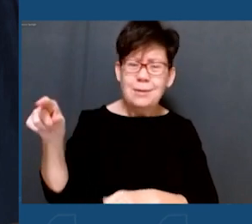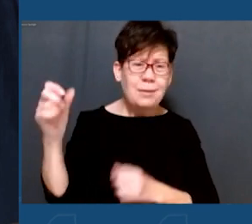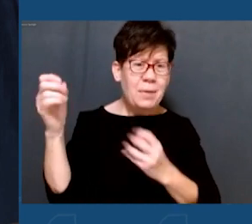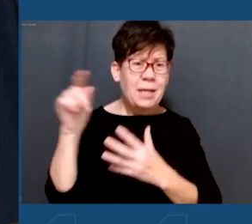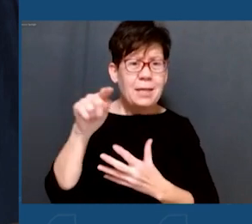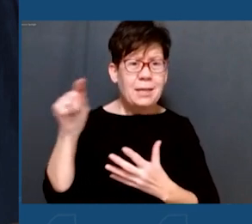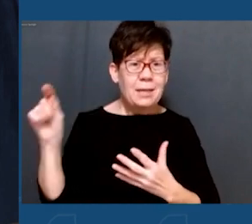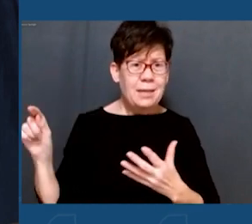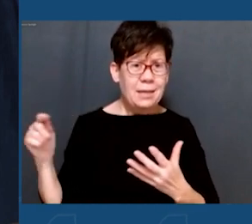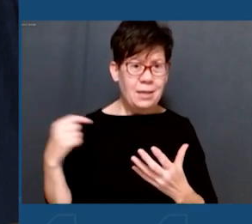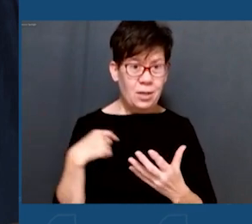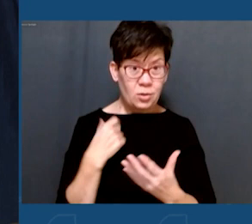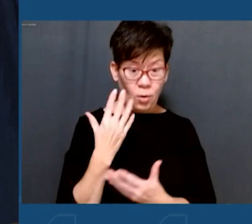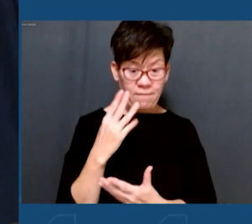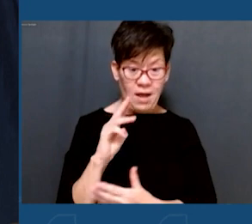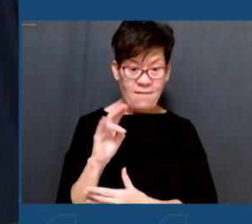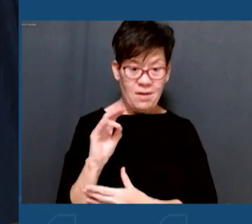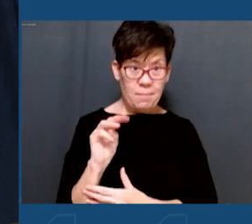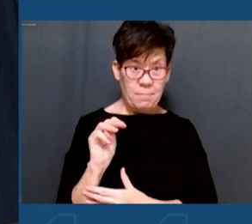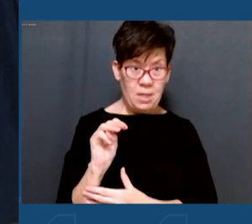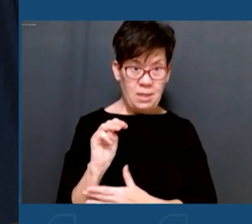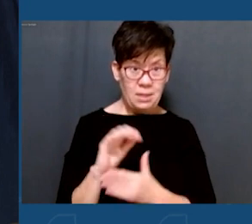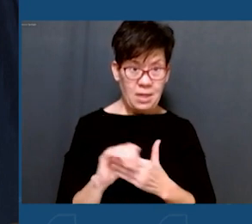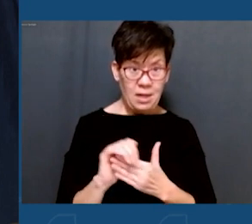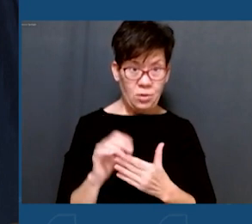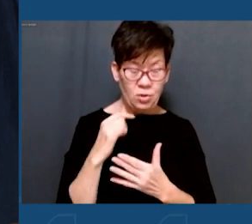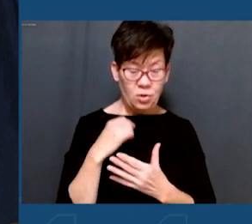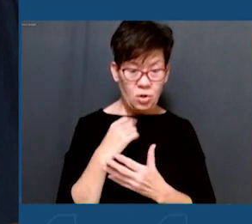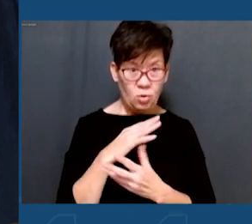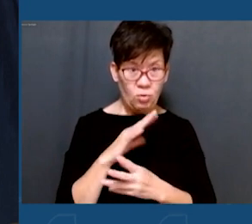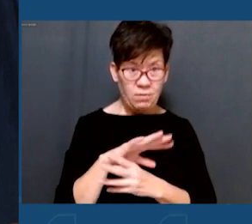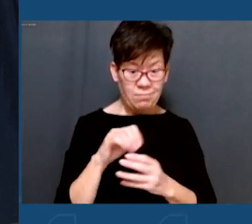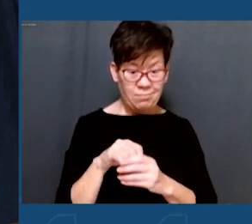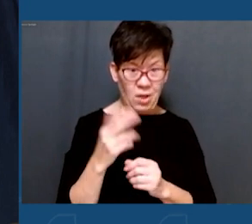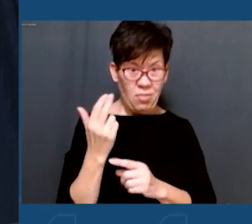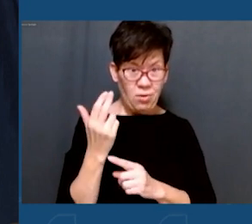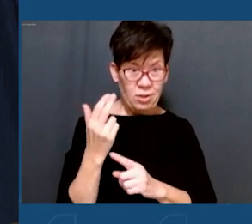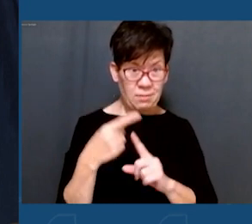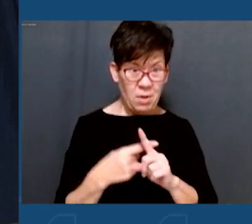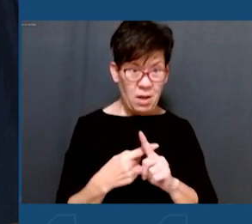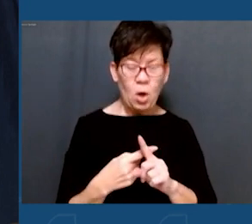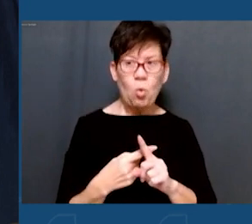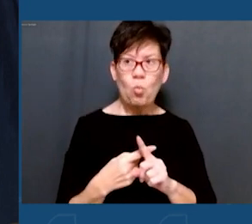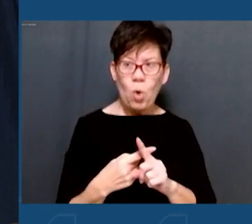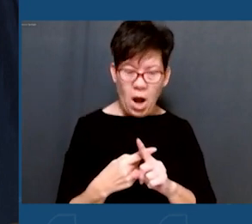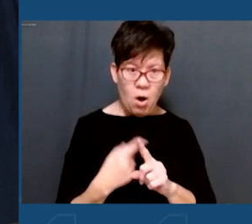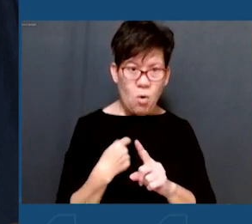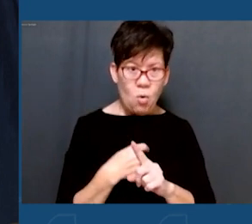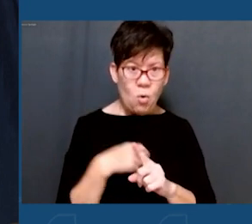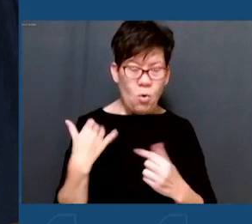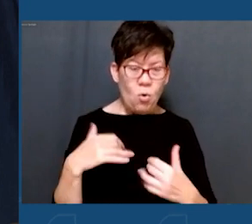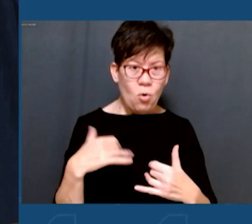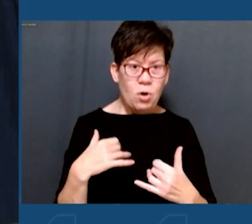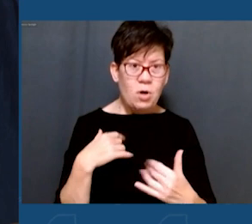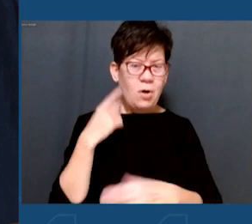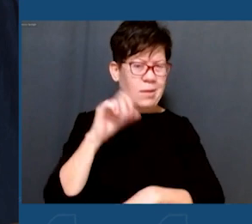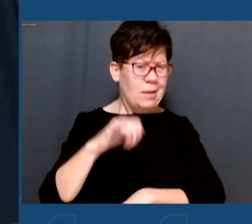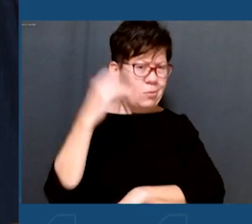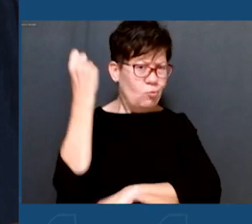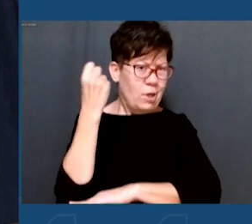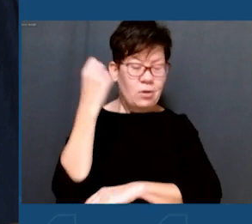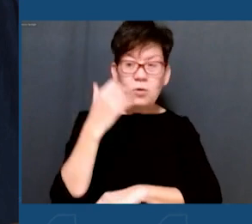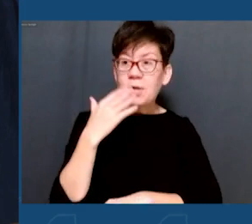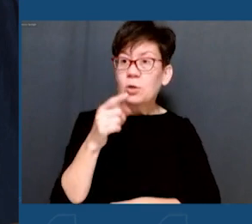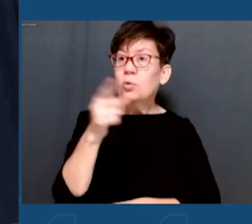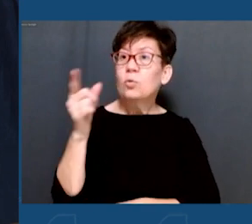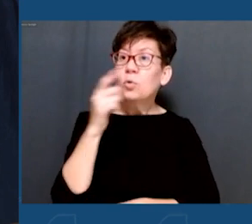funded this $5 million project in 13 months. That has got to be some kind of record, and we're very excited for that. So thank you to all of our funders. There's a